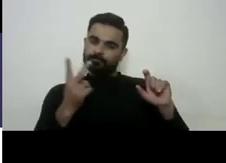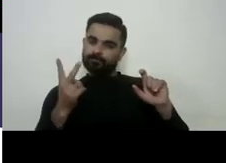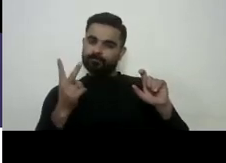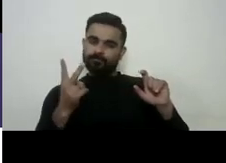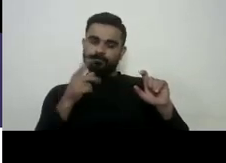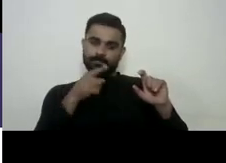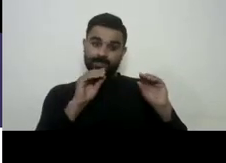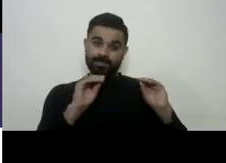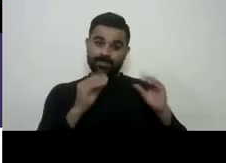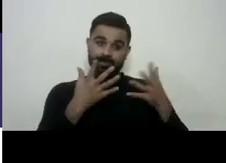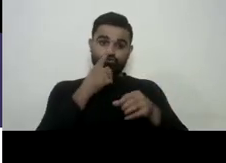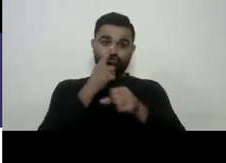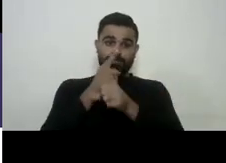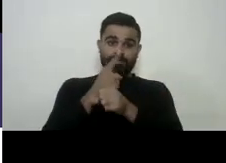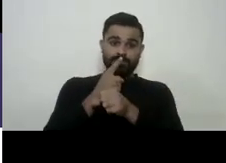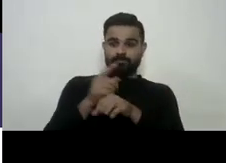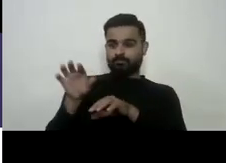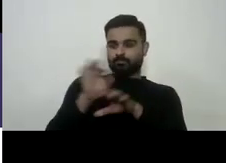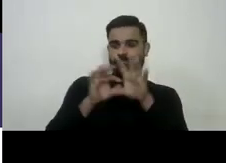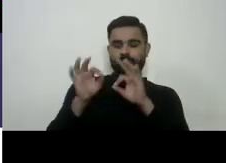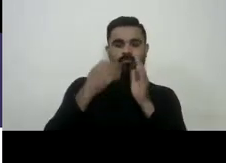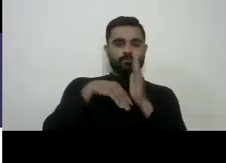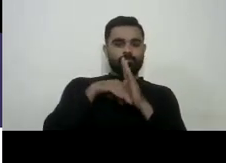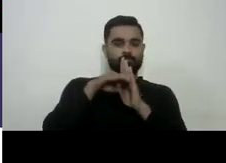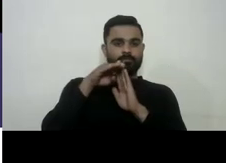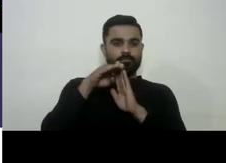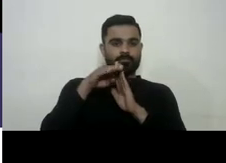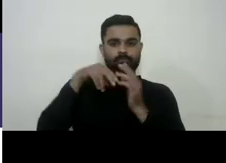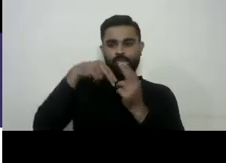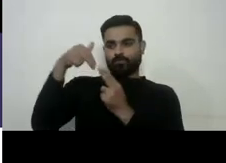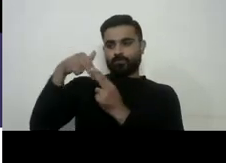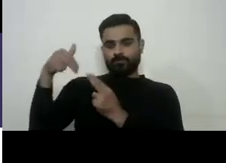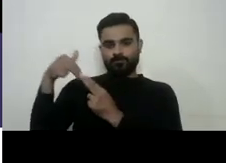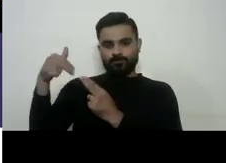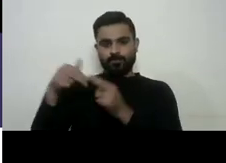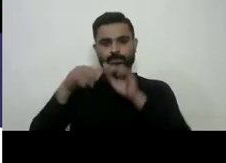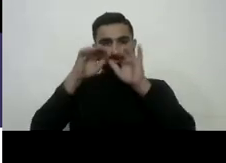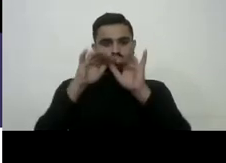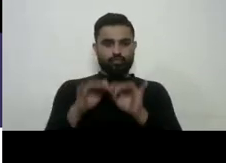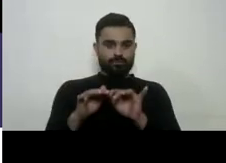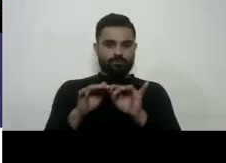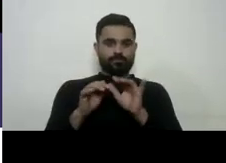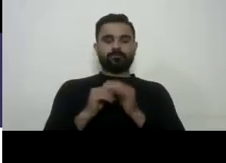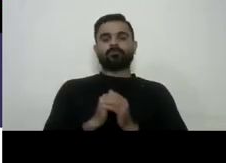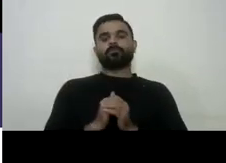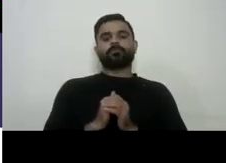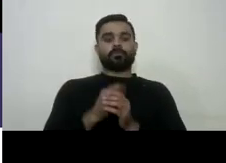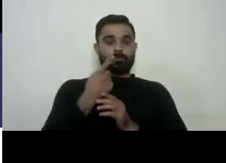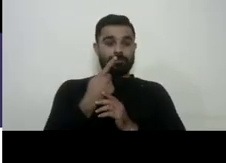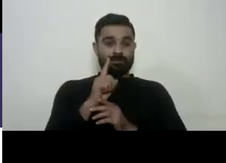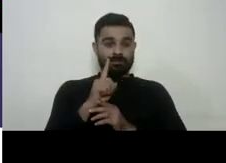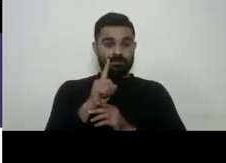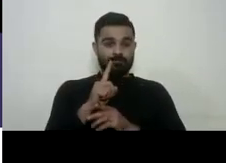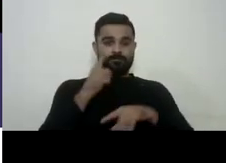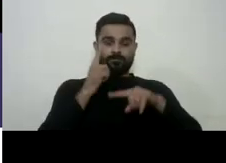To begin with, the teacher will choose a level appropriate story or text, right? And